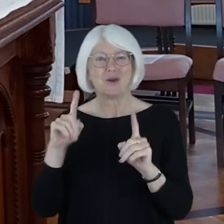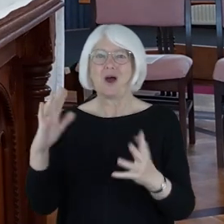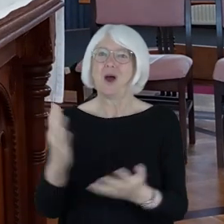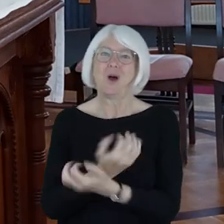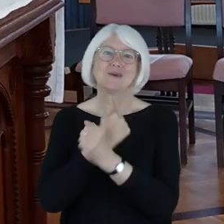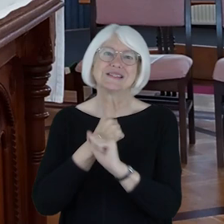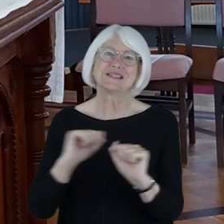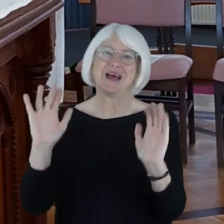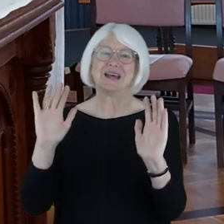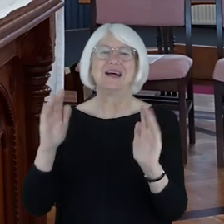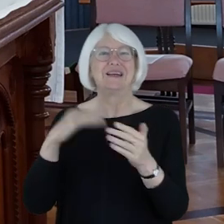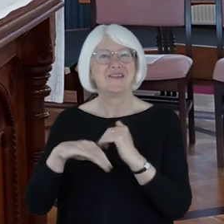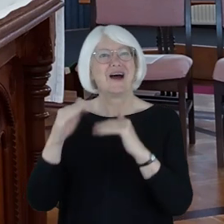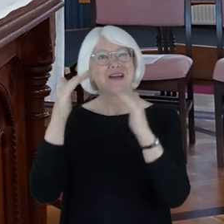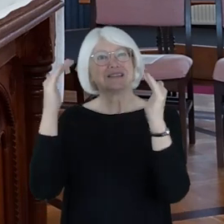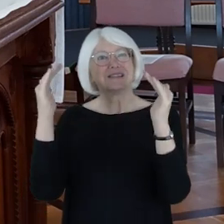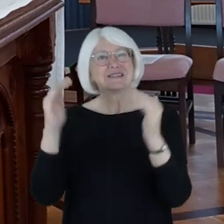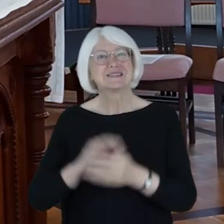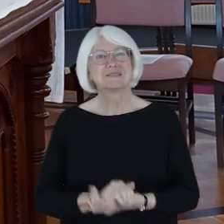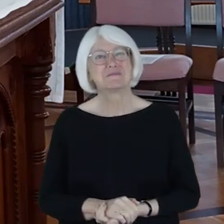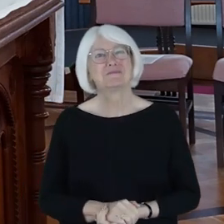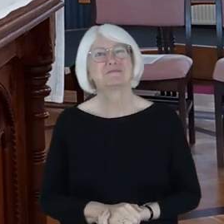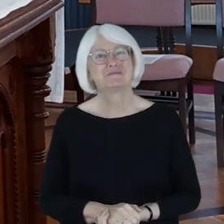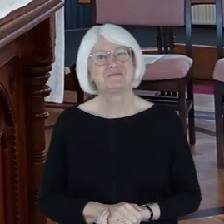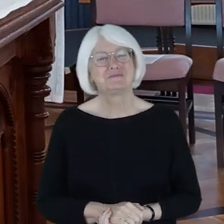Hosanna in the highest.